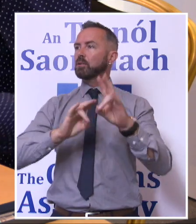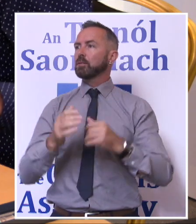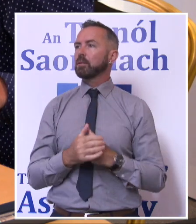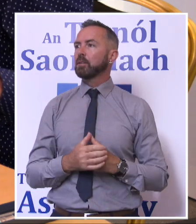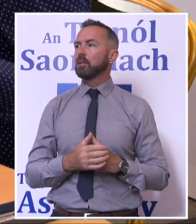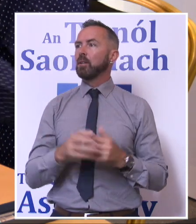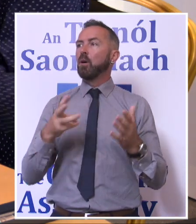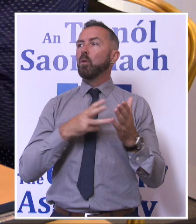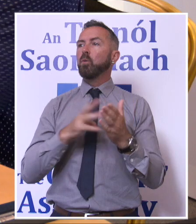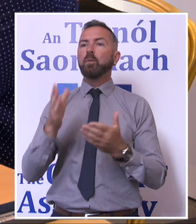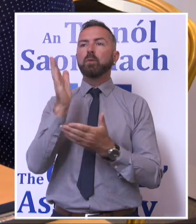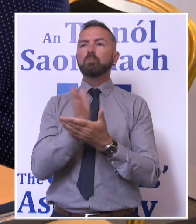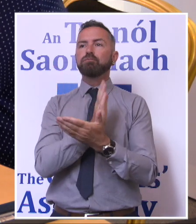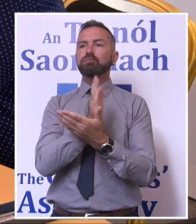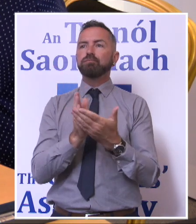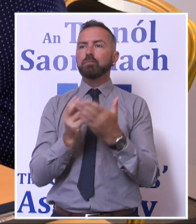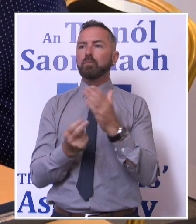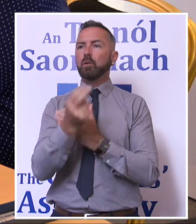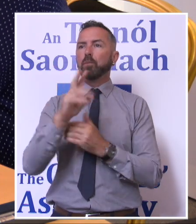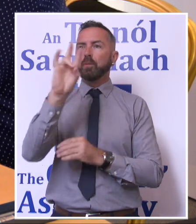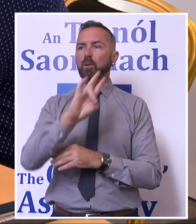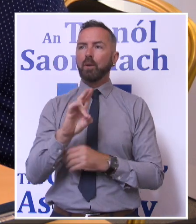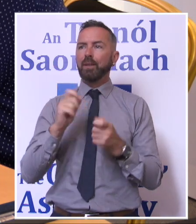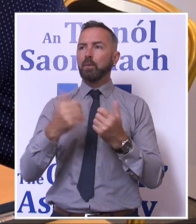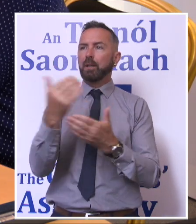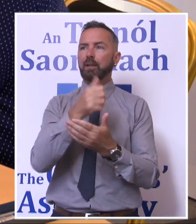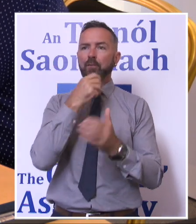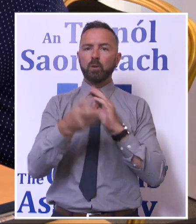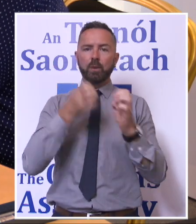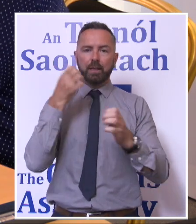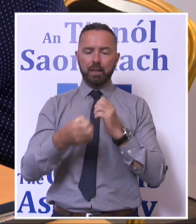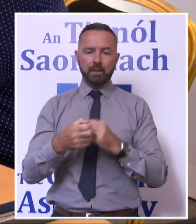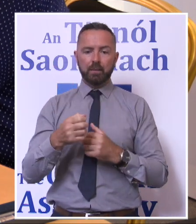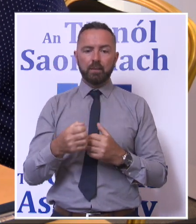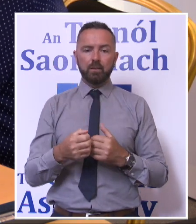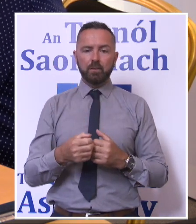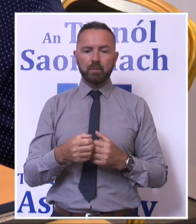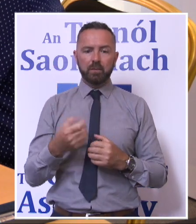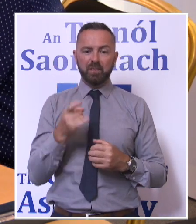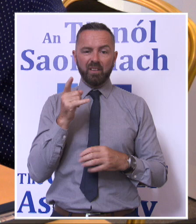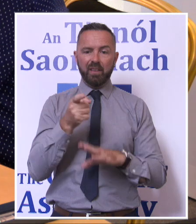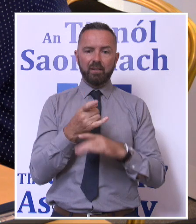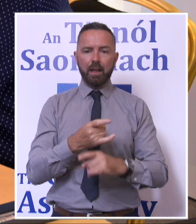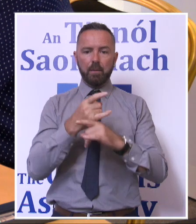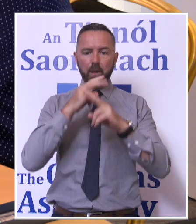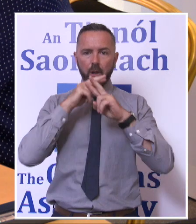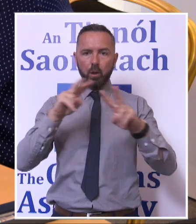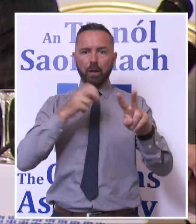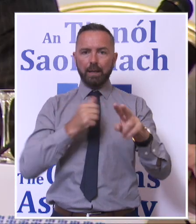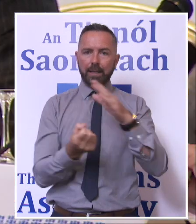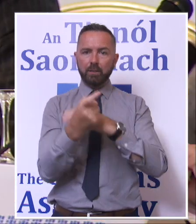So when we divided up the questions collected at the first weekend session, it was agreed I would look at the issues that sort of specifically related to